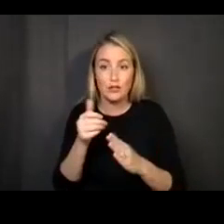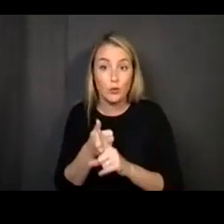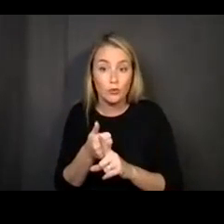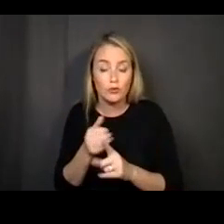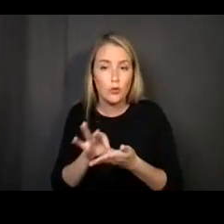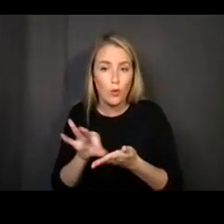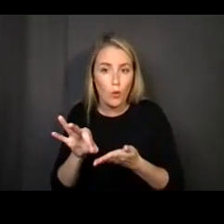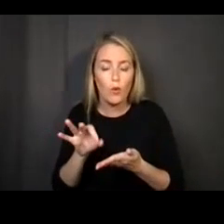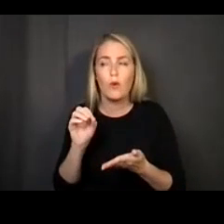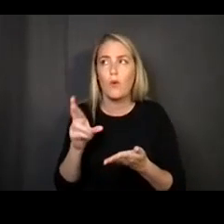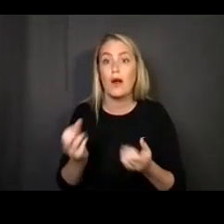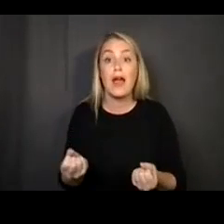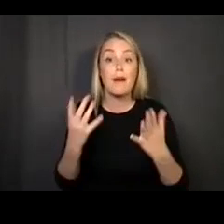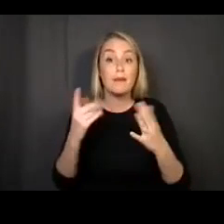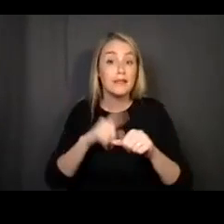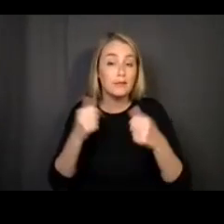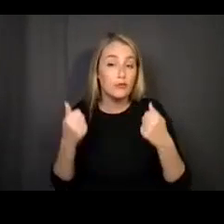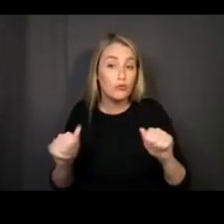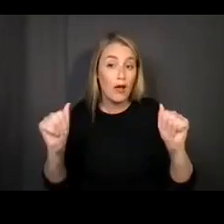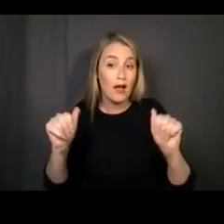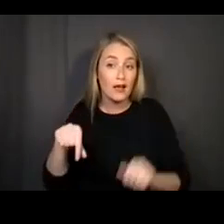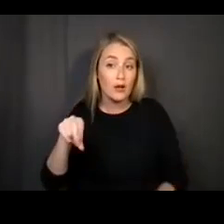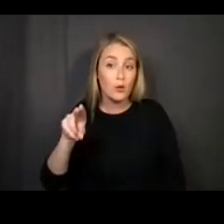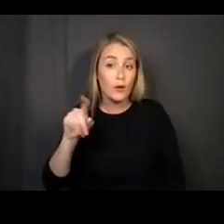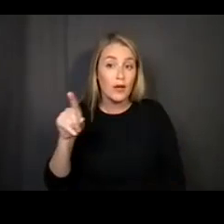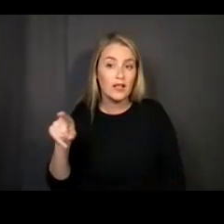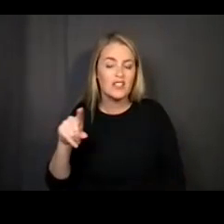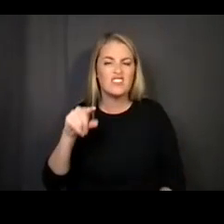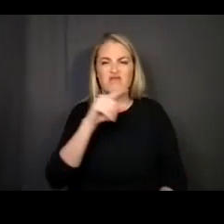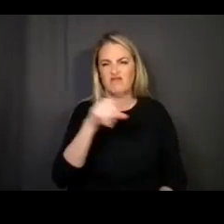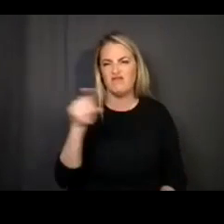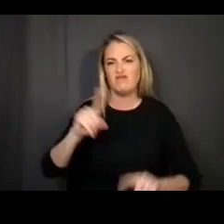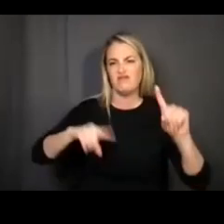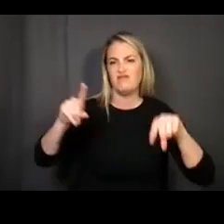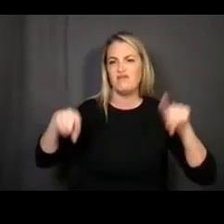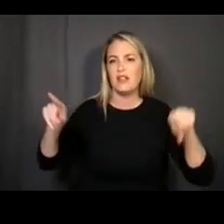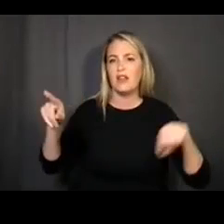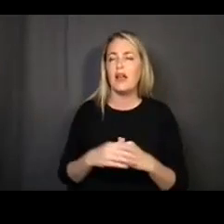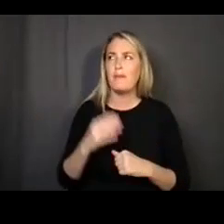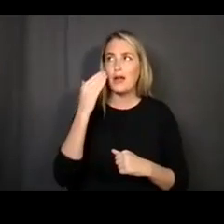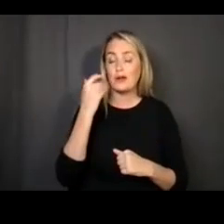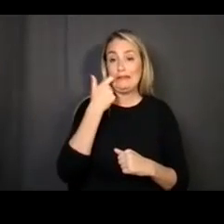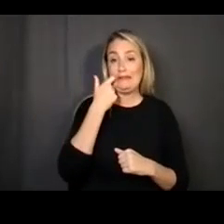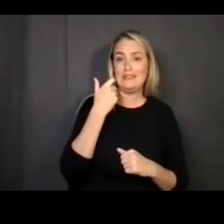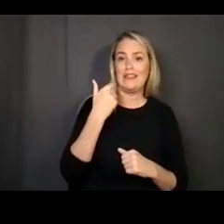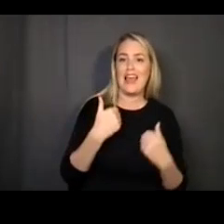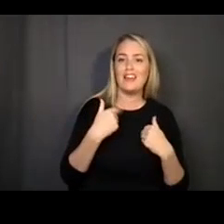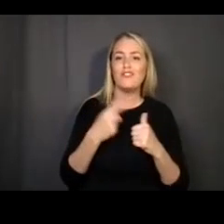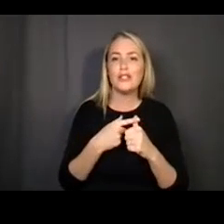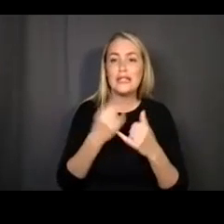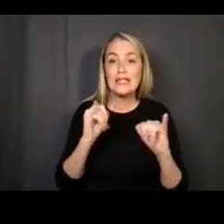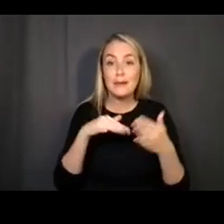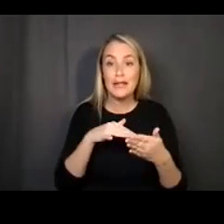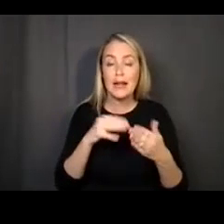they can attempt the quiz. I know we just had our first independent studies math test